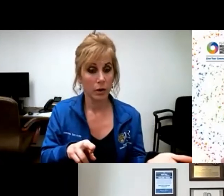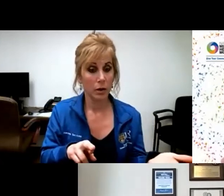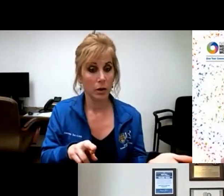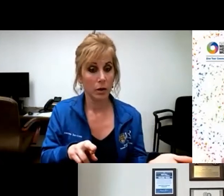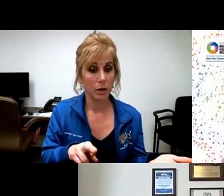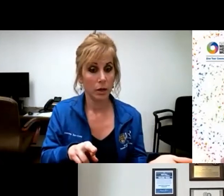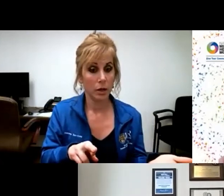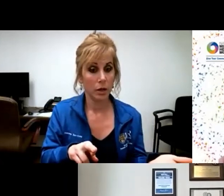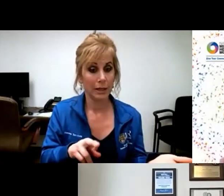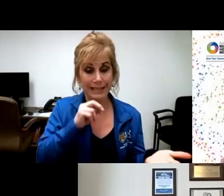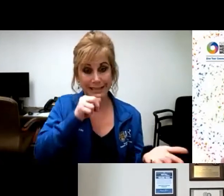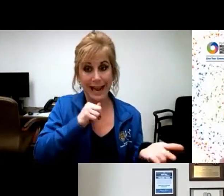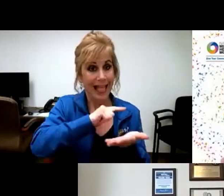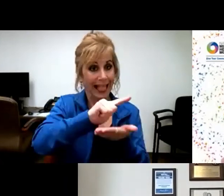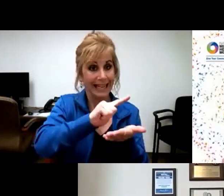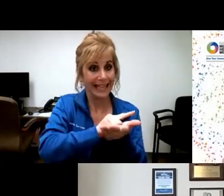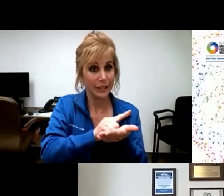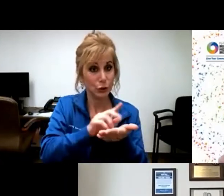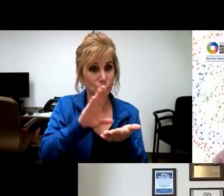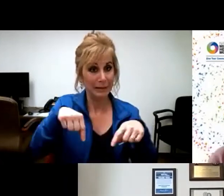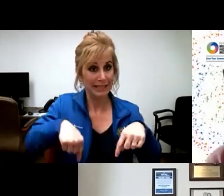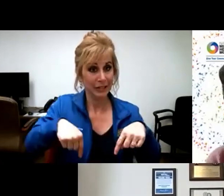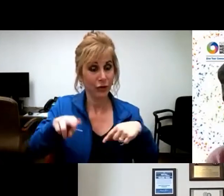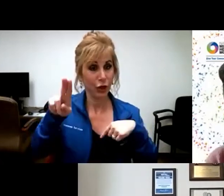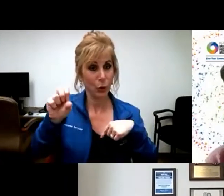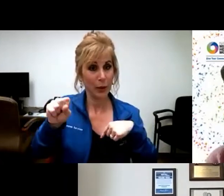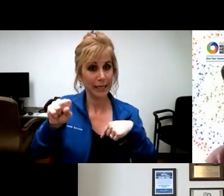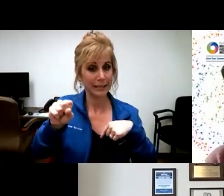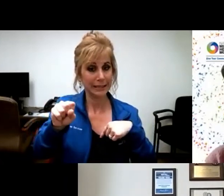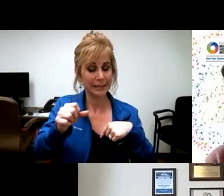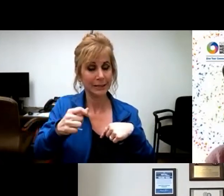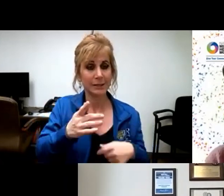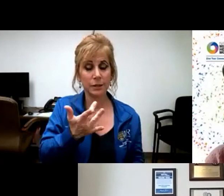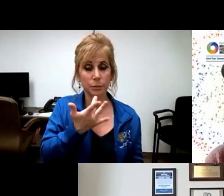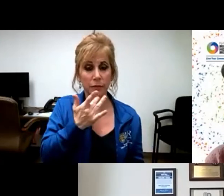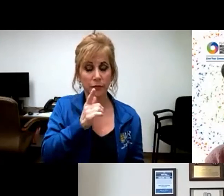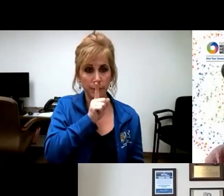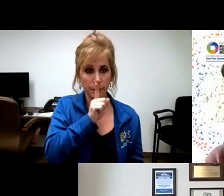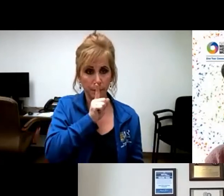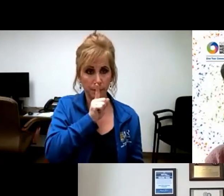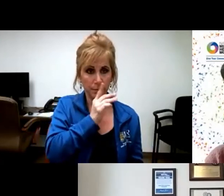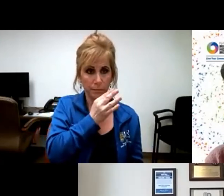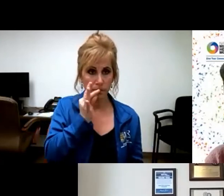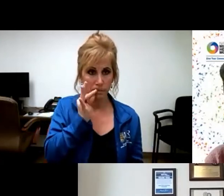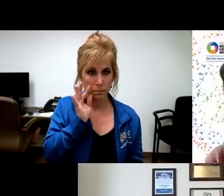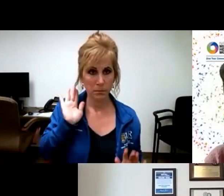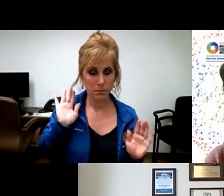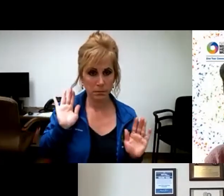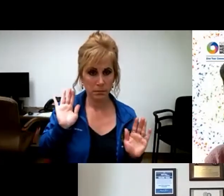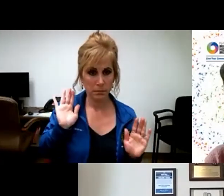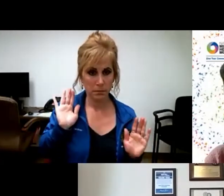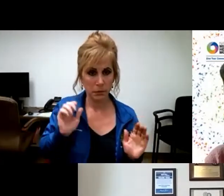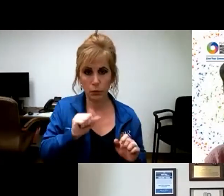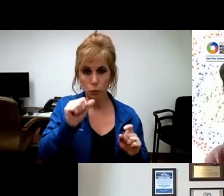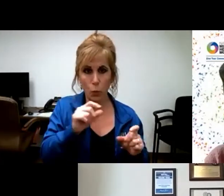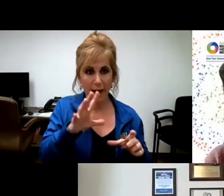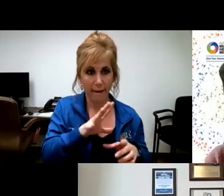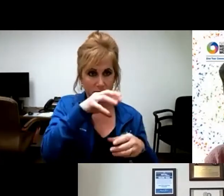just as being here. Yeah, and what do we do? It was the other question.